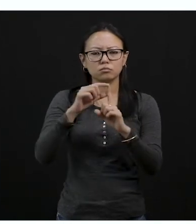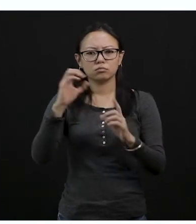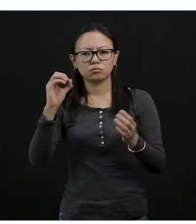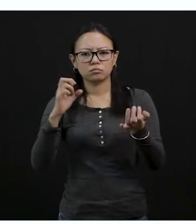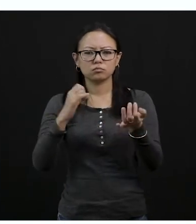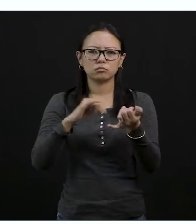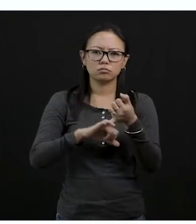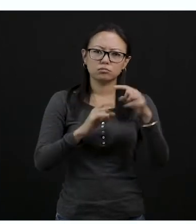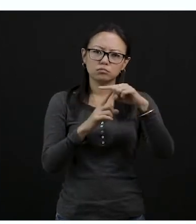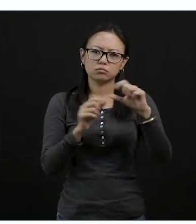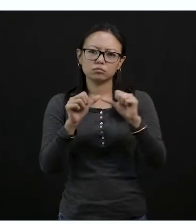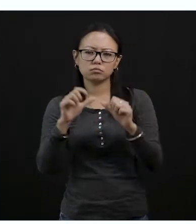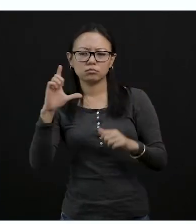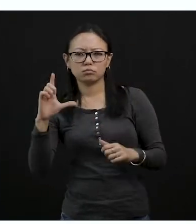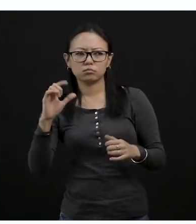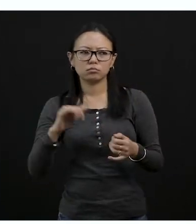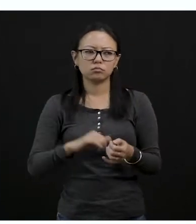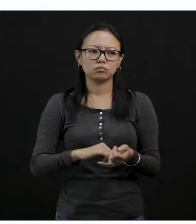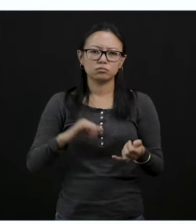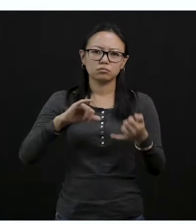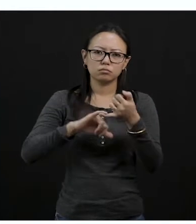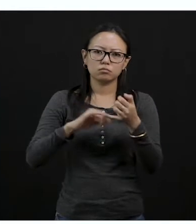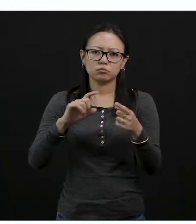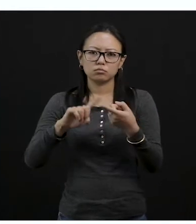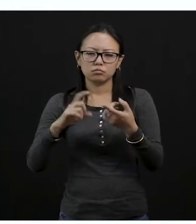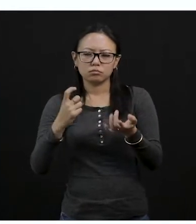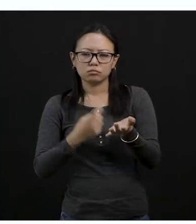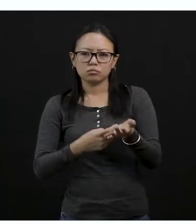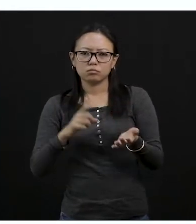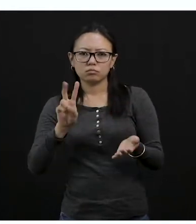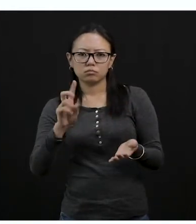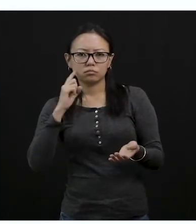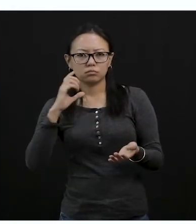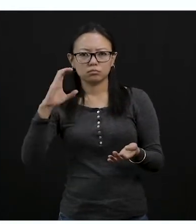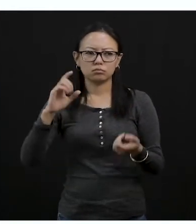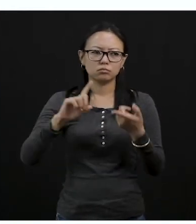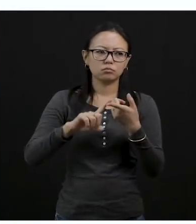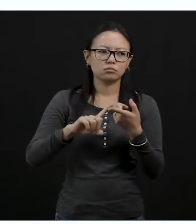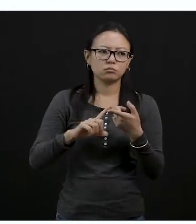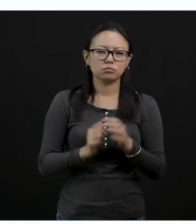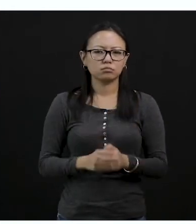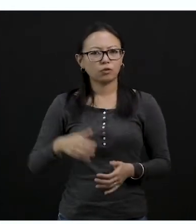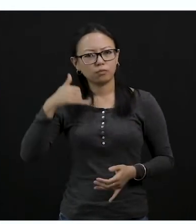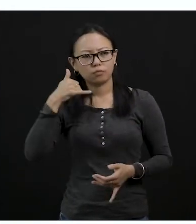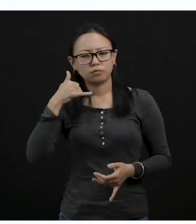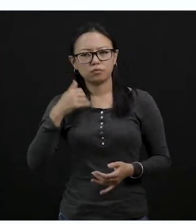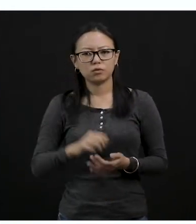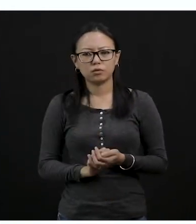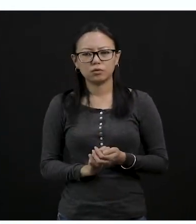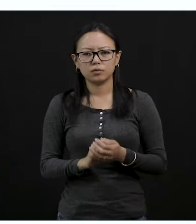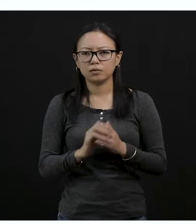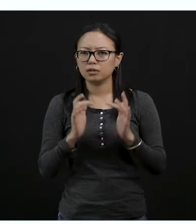service, telephone, mass communication, and the internet. Okay? Now,